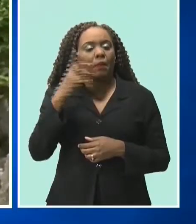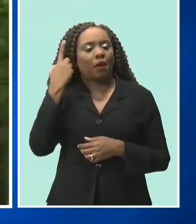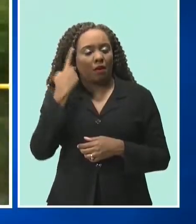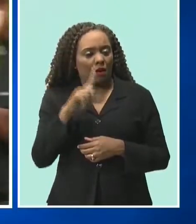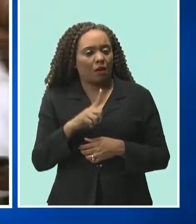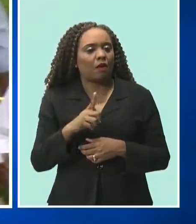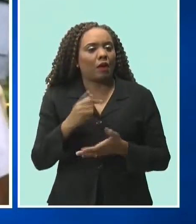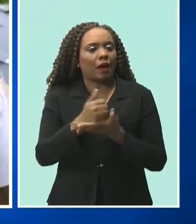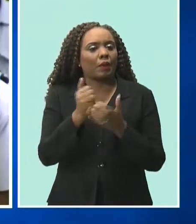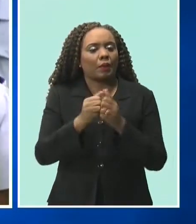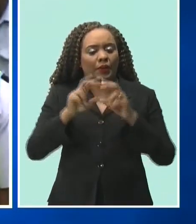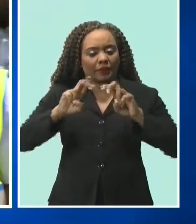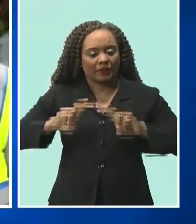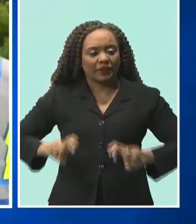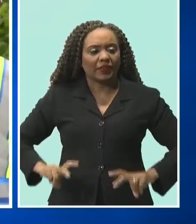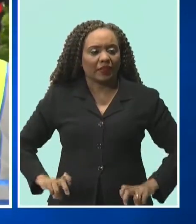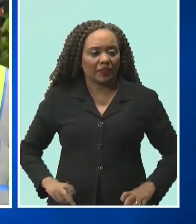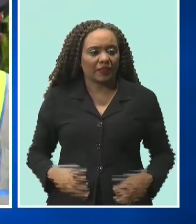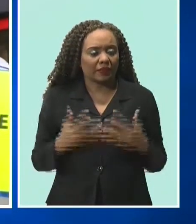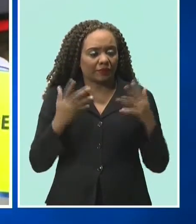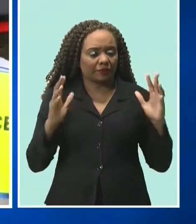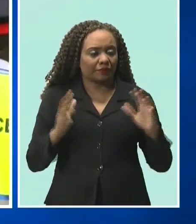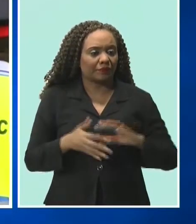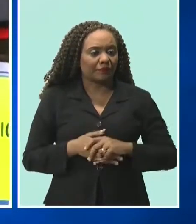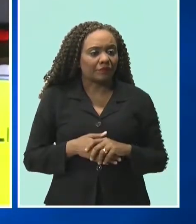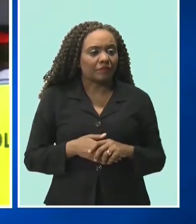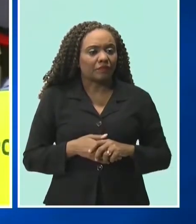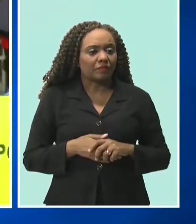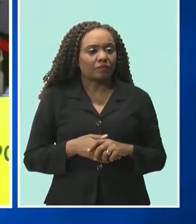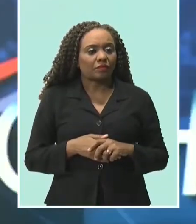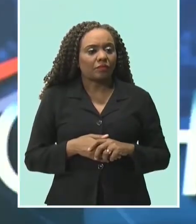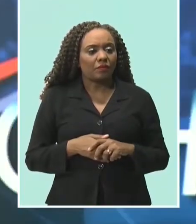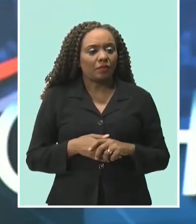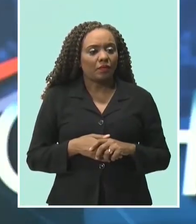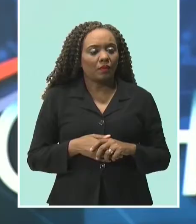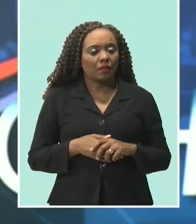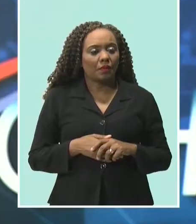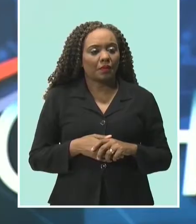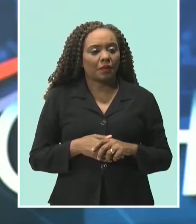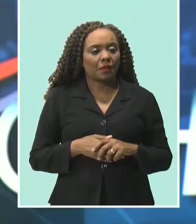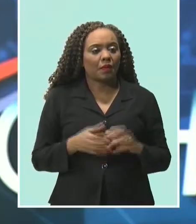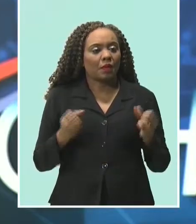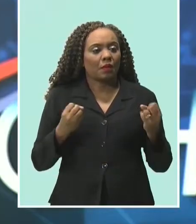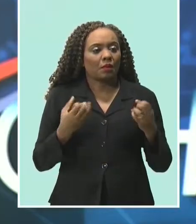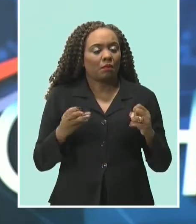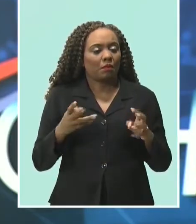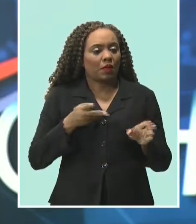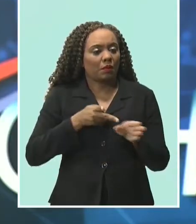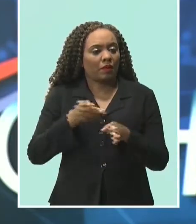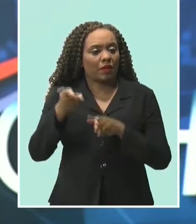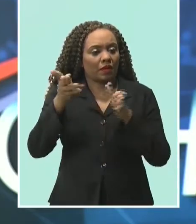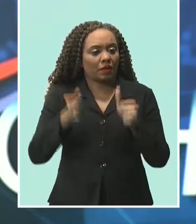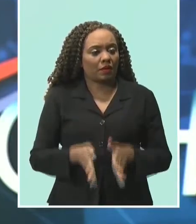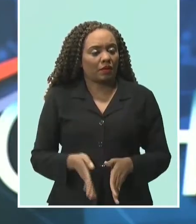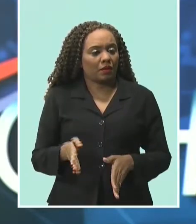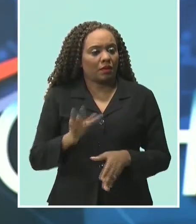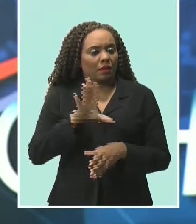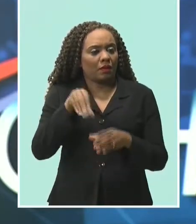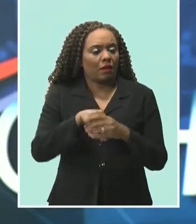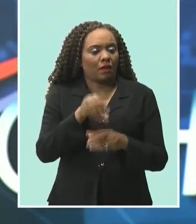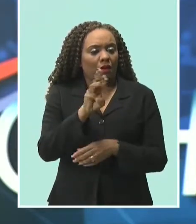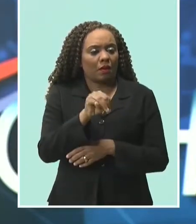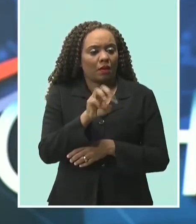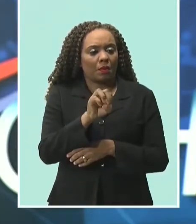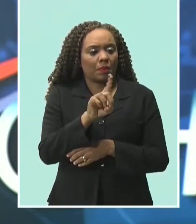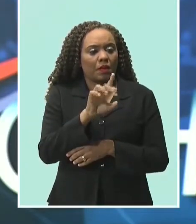investigations. Sharika Griffith, CBC News. And many professionals in the media fraternity have